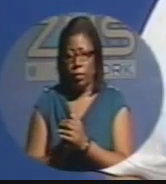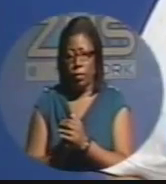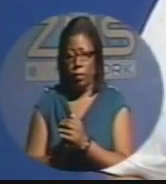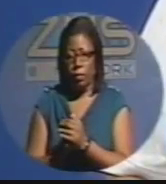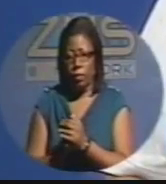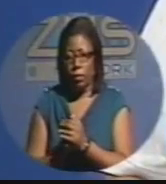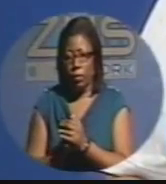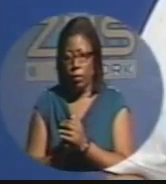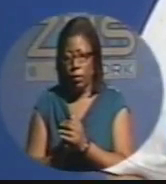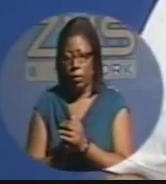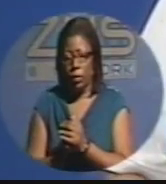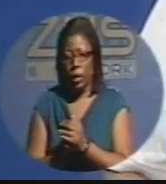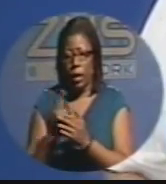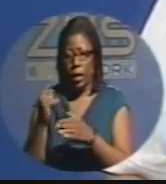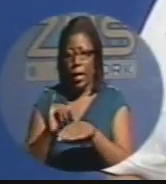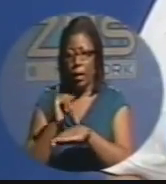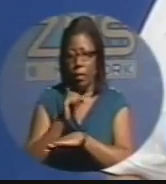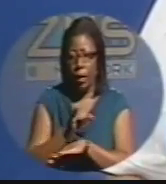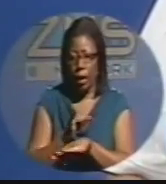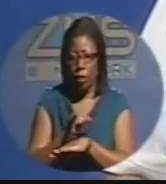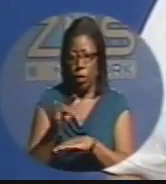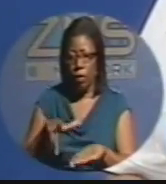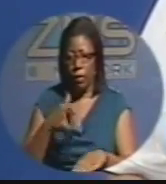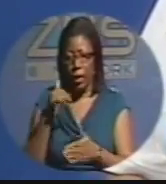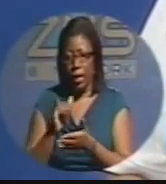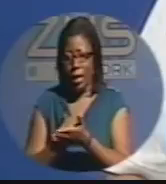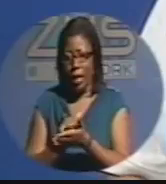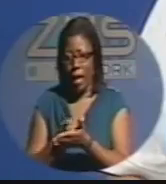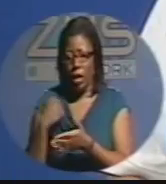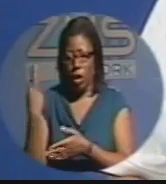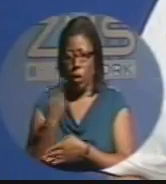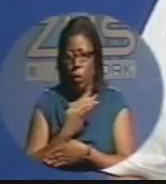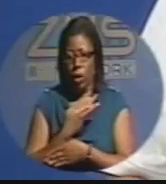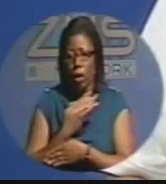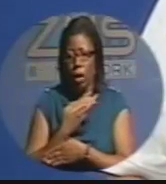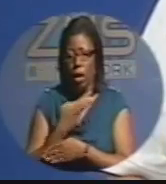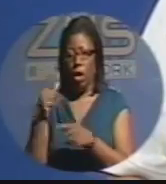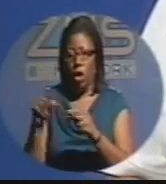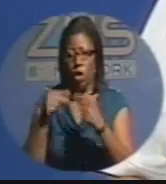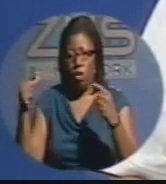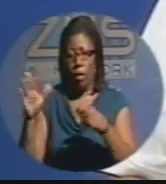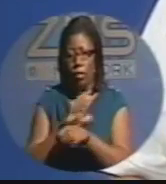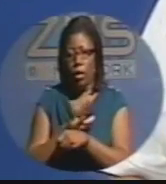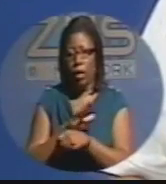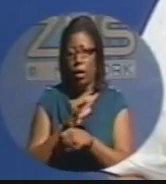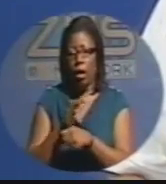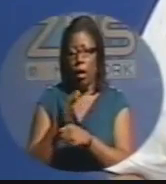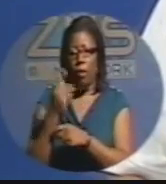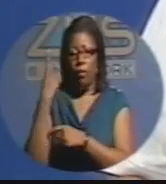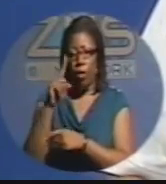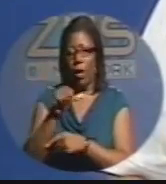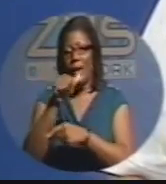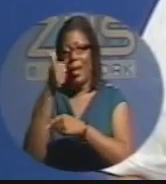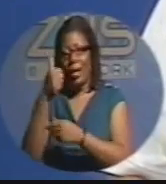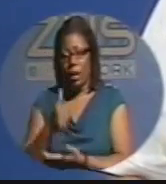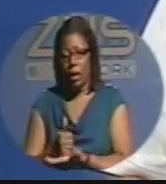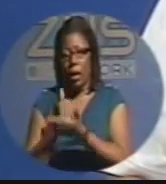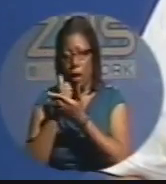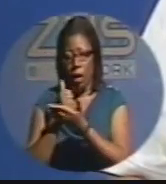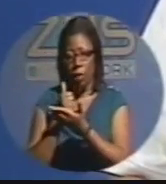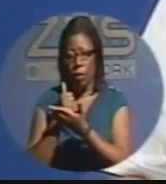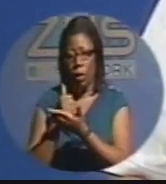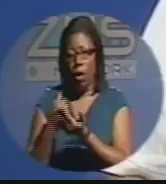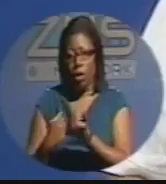the impact, we feel that, you know, and we are always grateful for any donations that we could receive when it comes